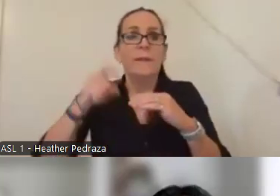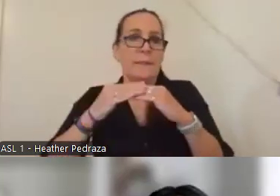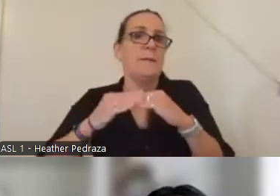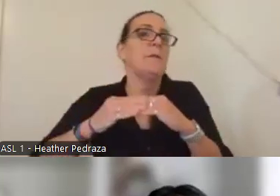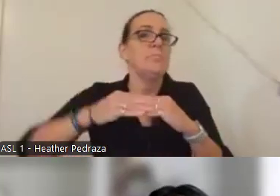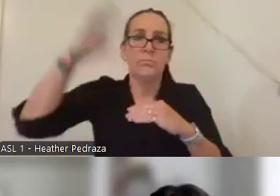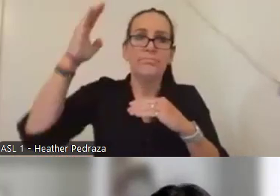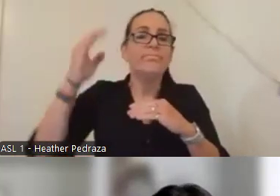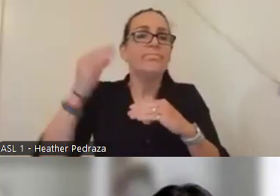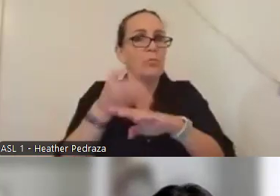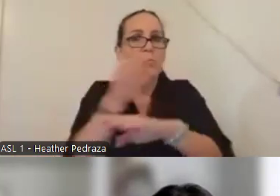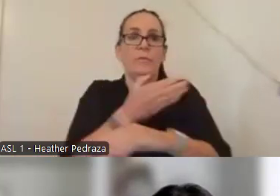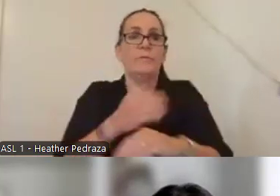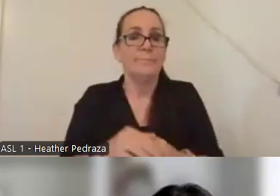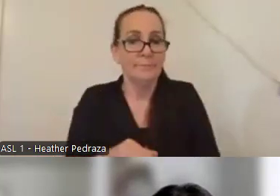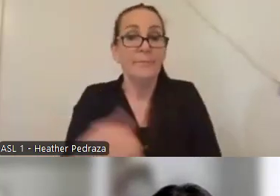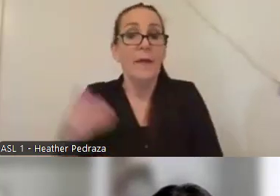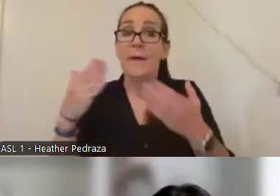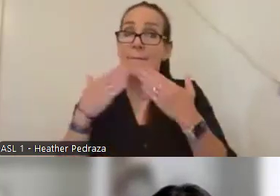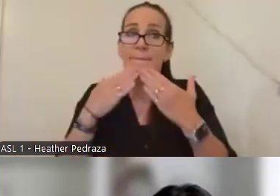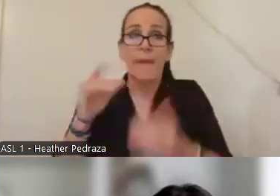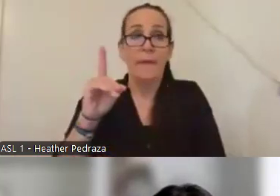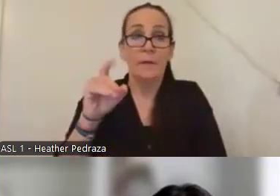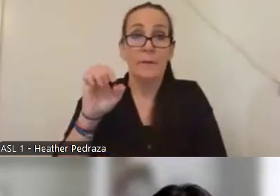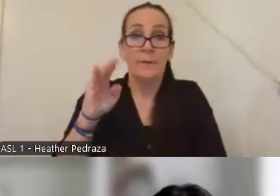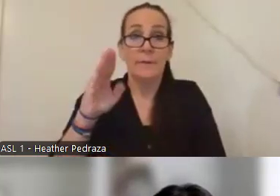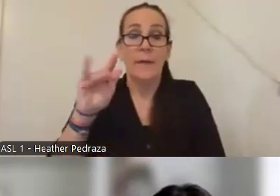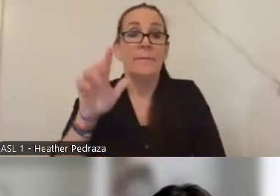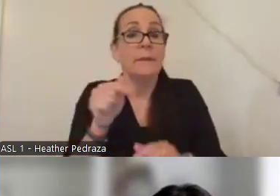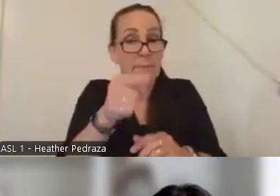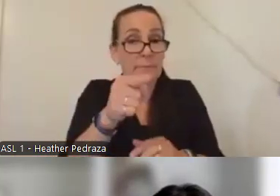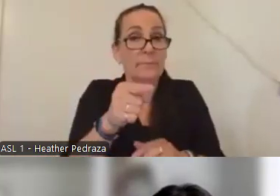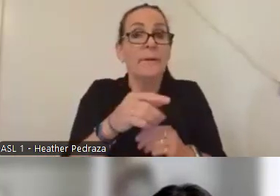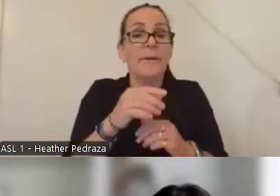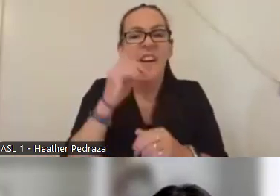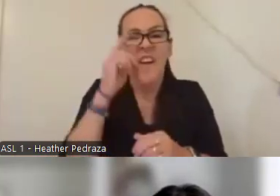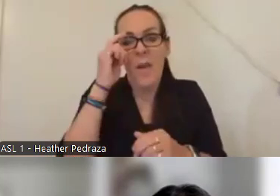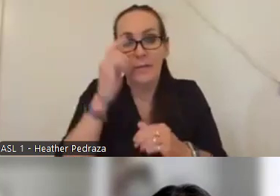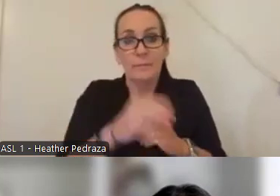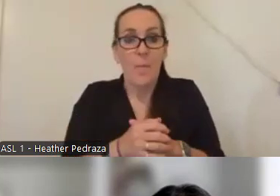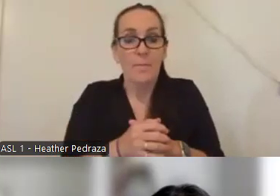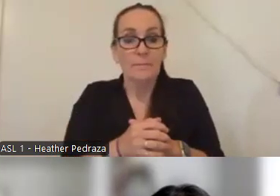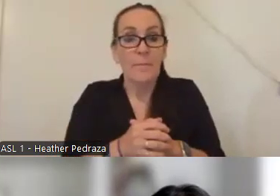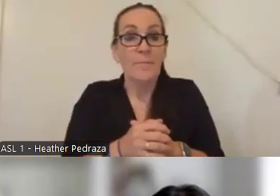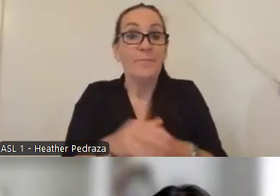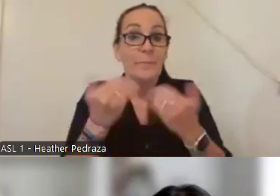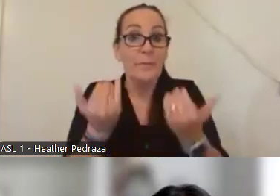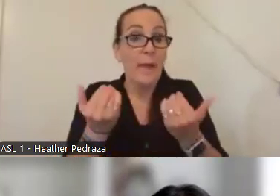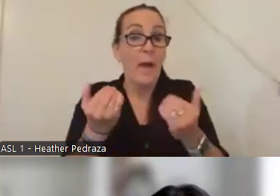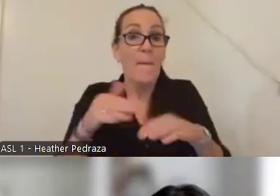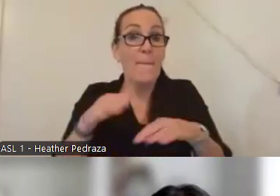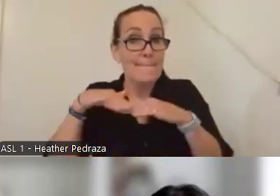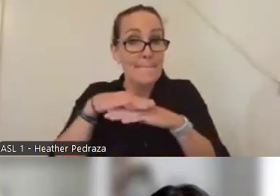Debbie. And that goes to the point, you know, if the floor of transit services for